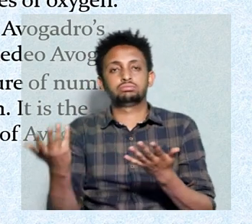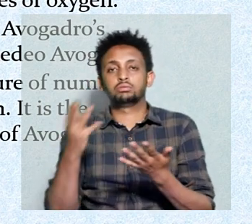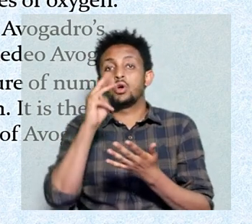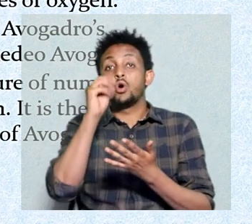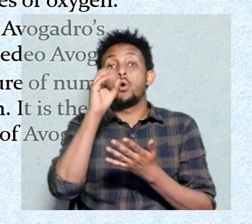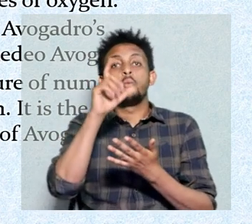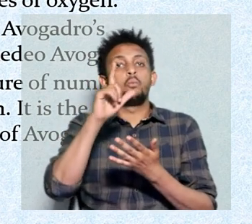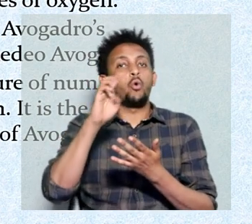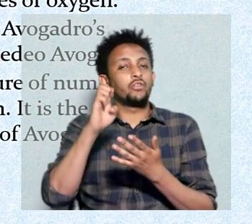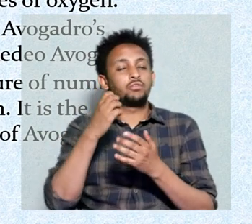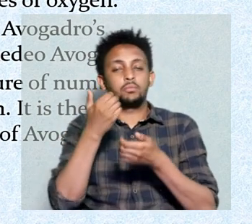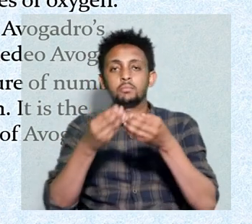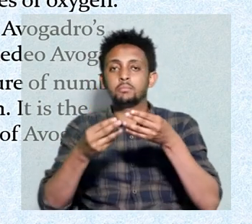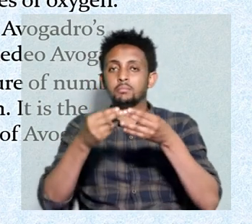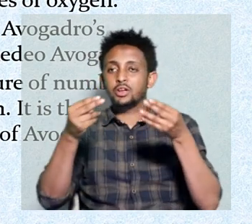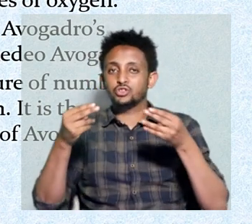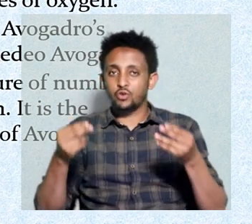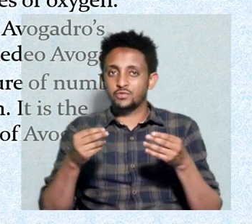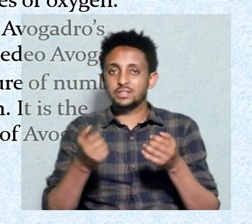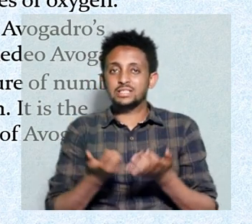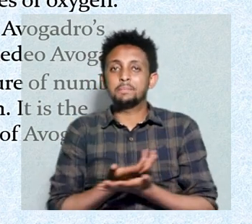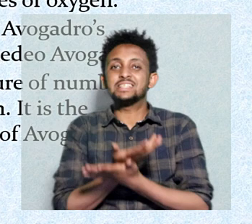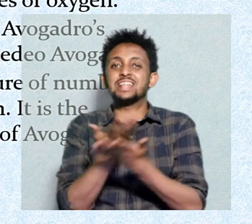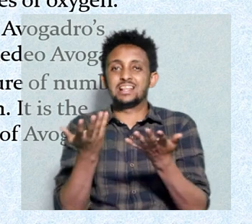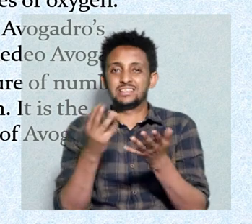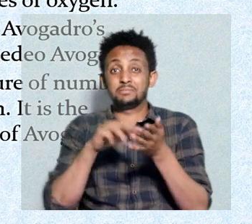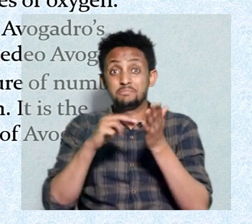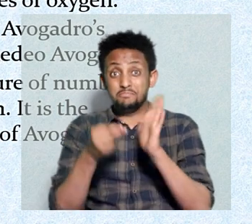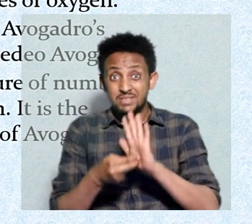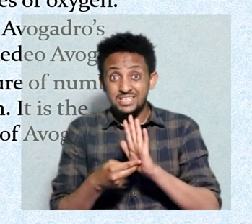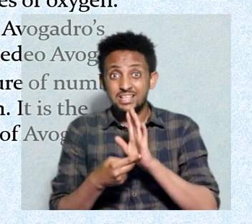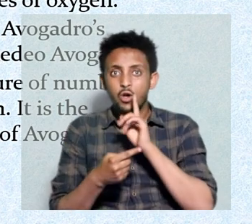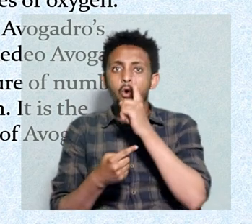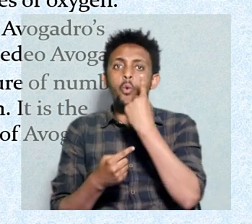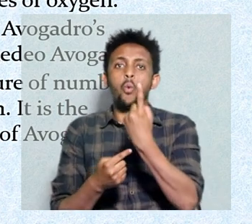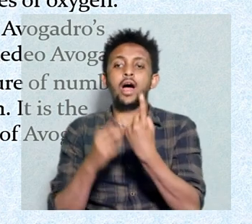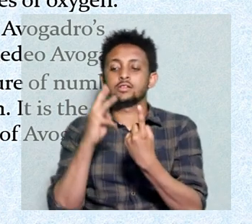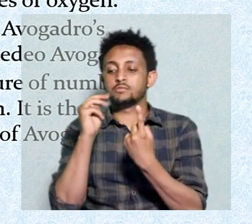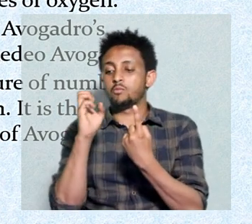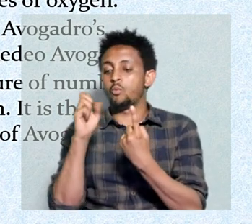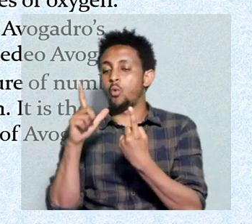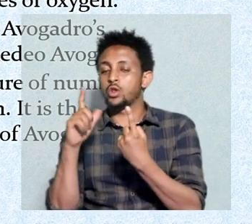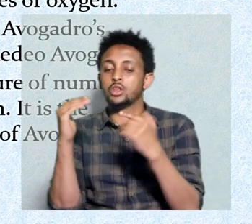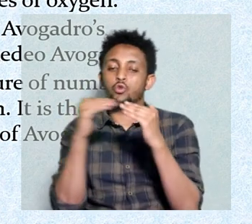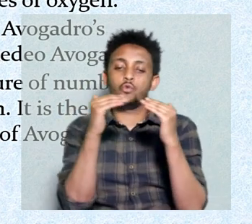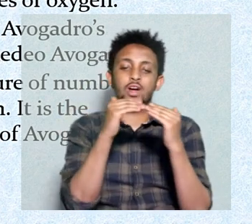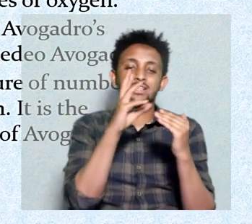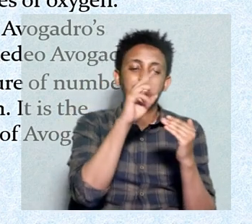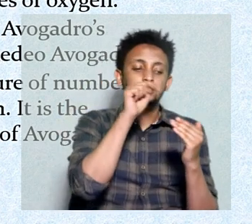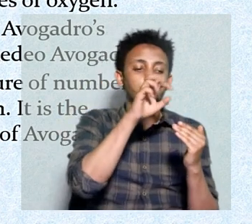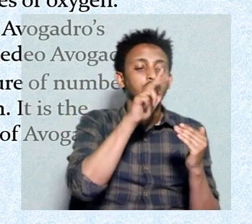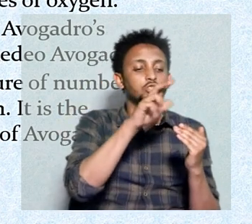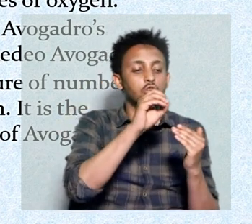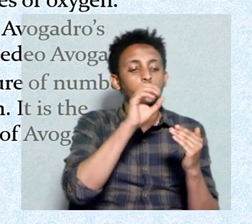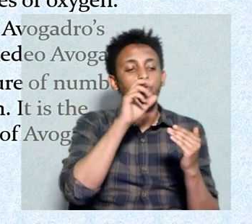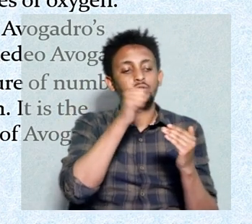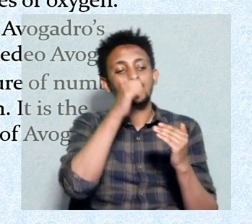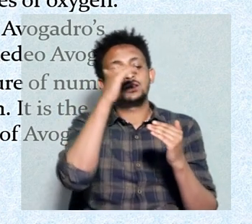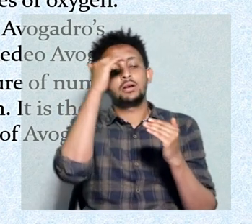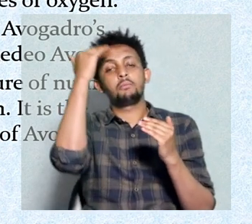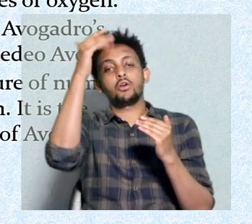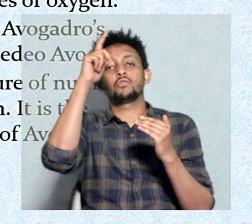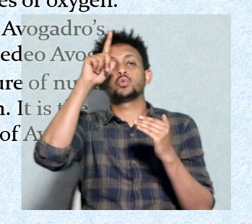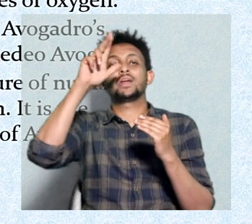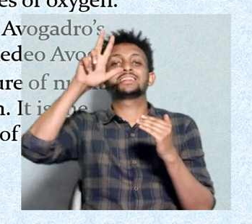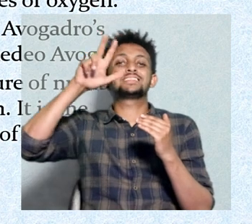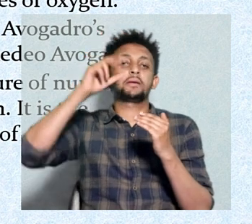mole is the measure of amount of substance, meaning that 1 mole is equivalent to that of 6.02 times 10 to the power of